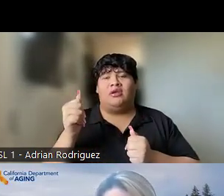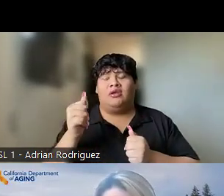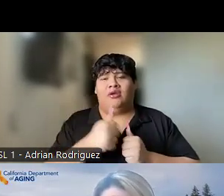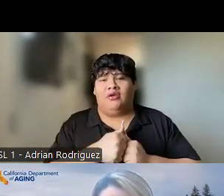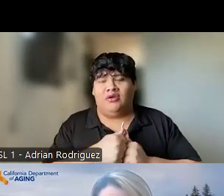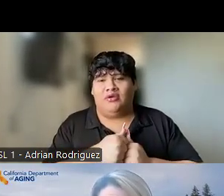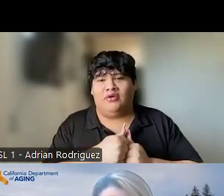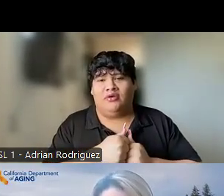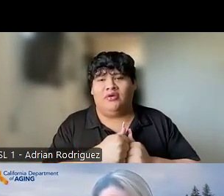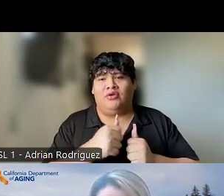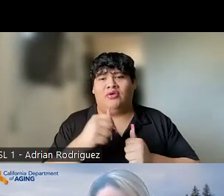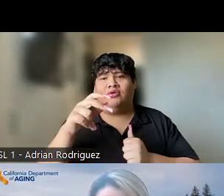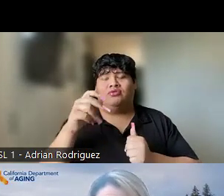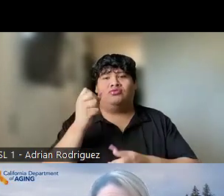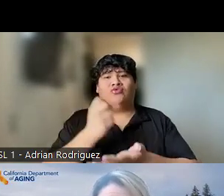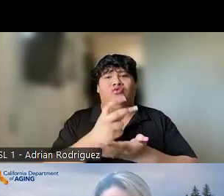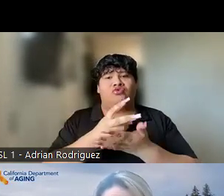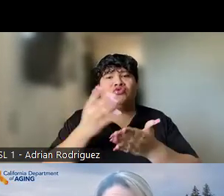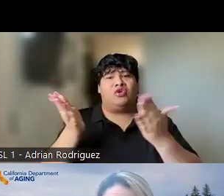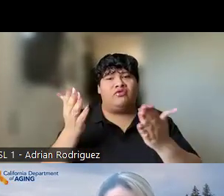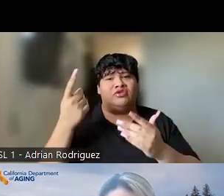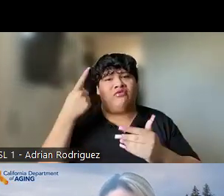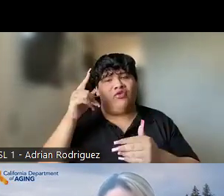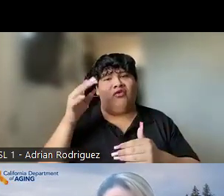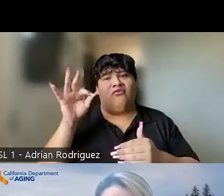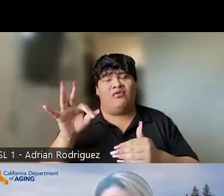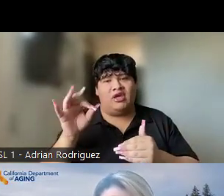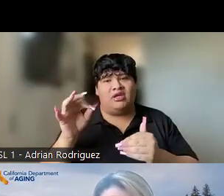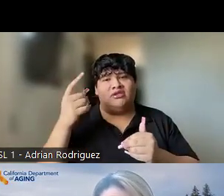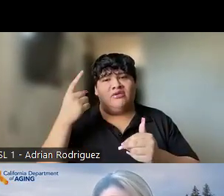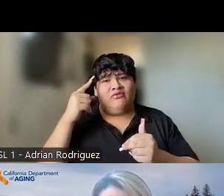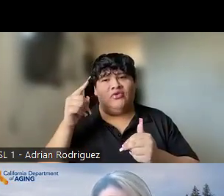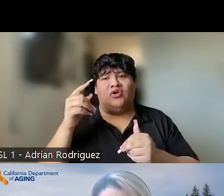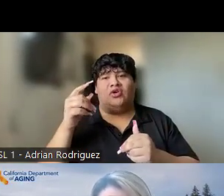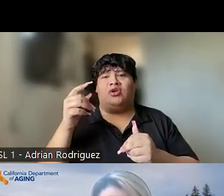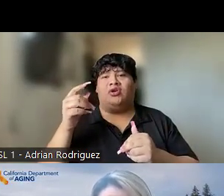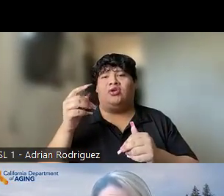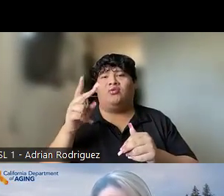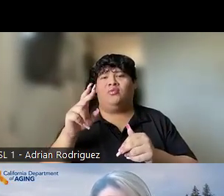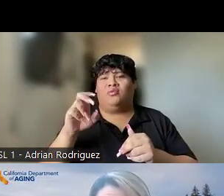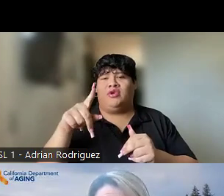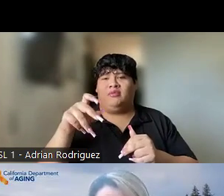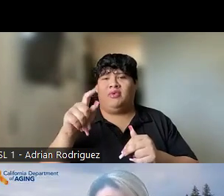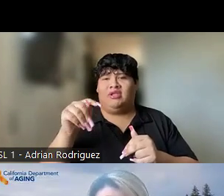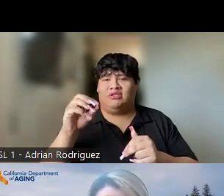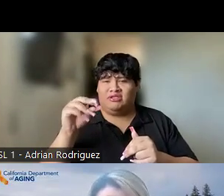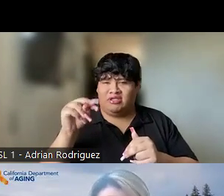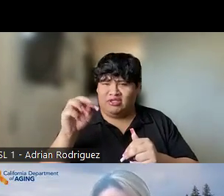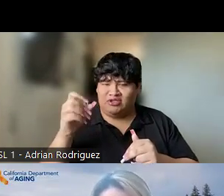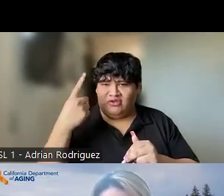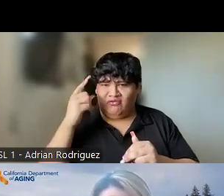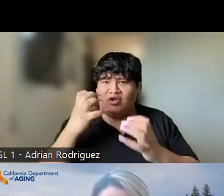administered by the Department of Social Services, funds the acquisition, construction, and rehabilitation of adult and residential